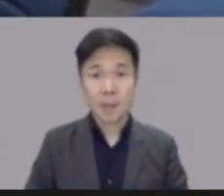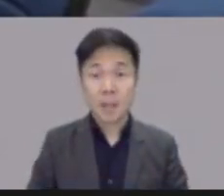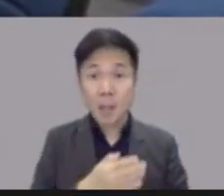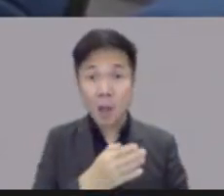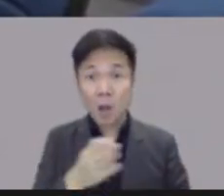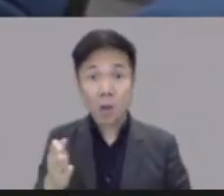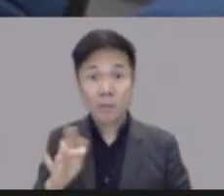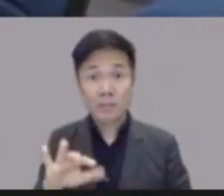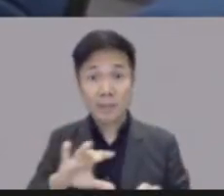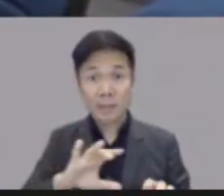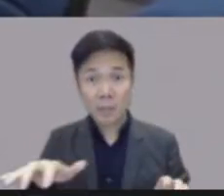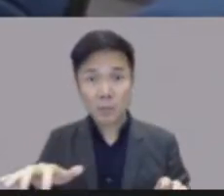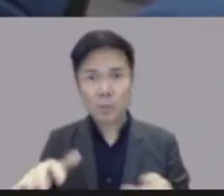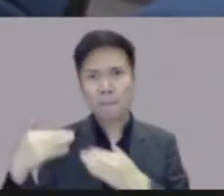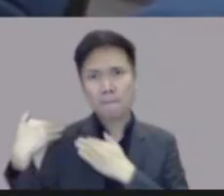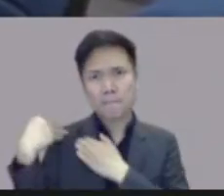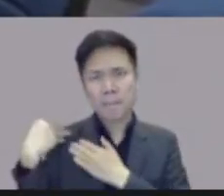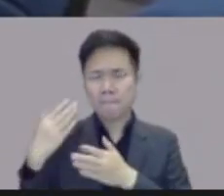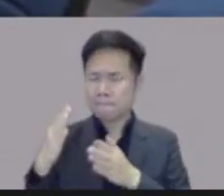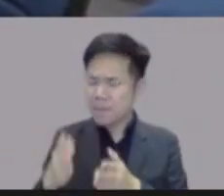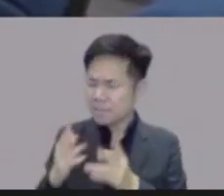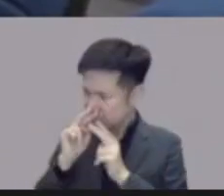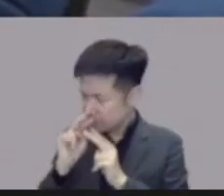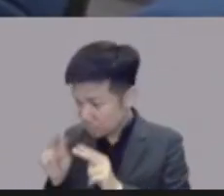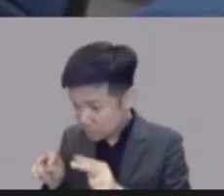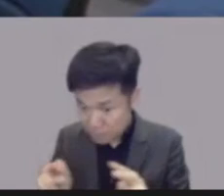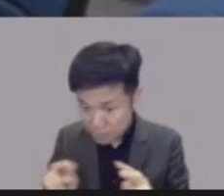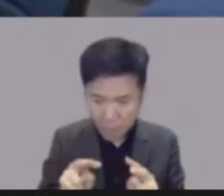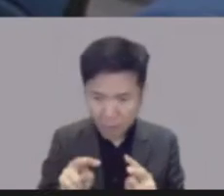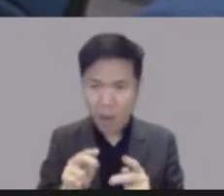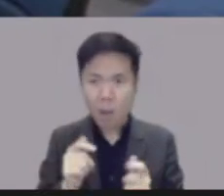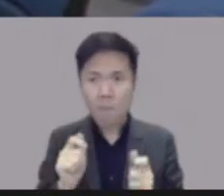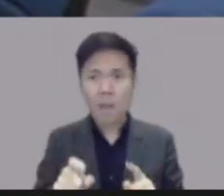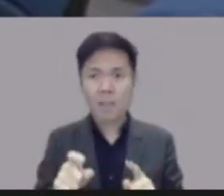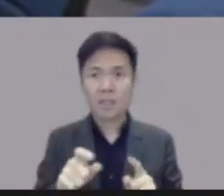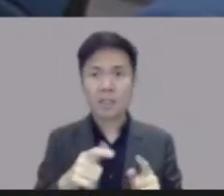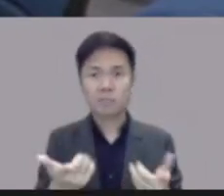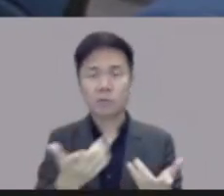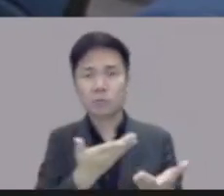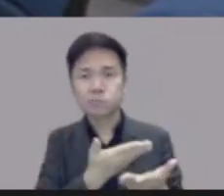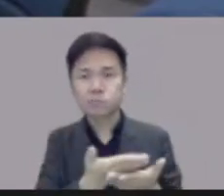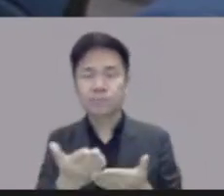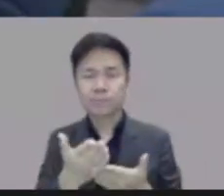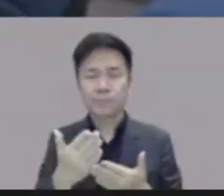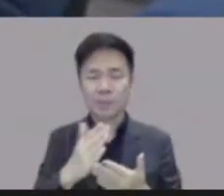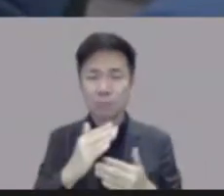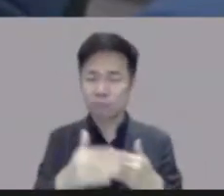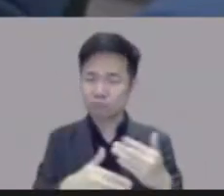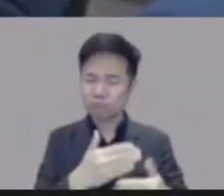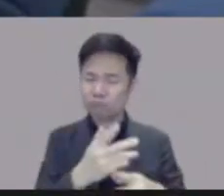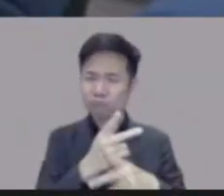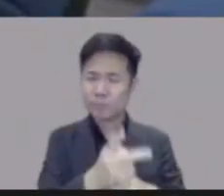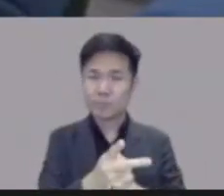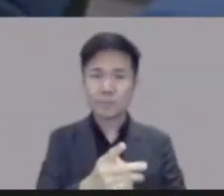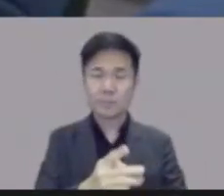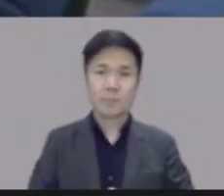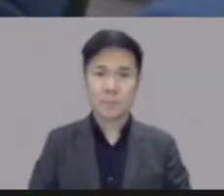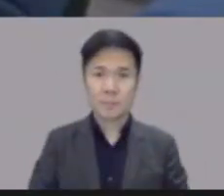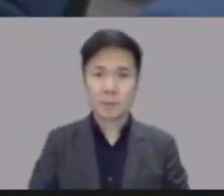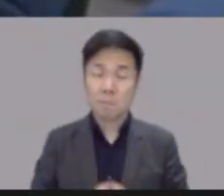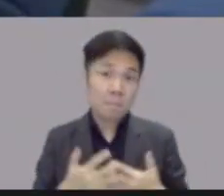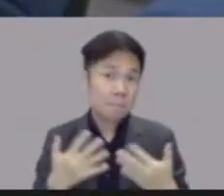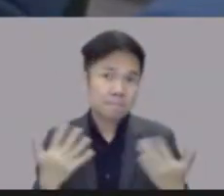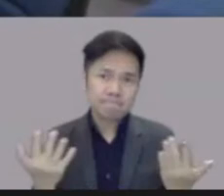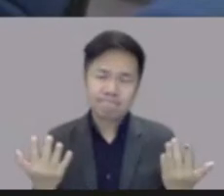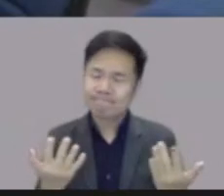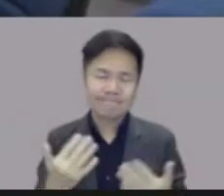concretely Define ocean adaptation and mitigation commitments it's unfortunate that only 30 percent of current